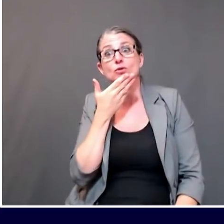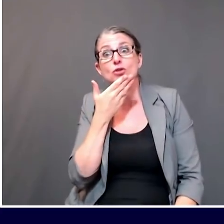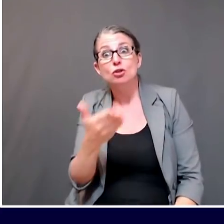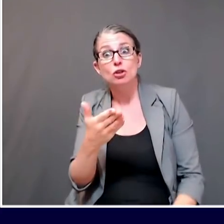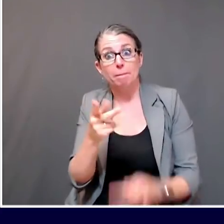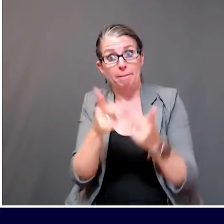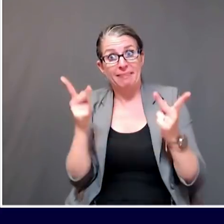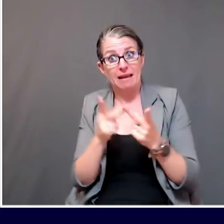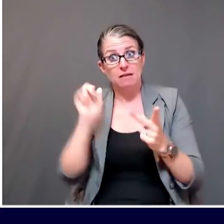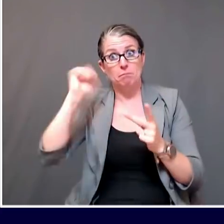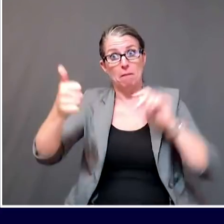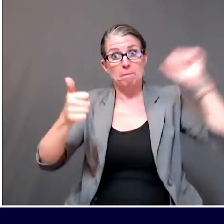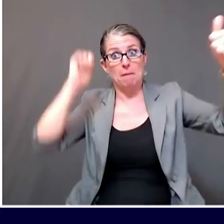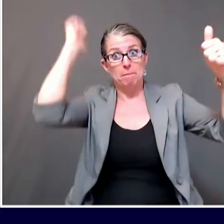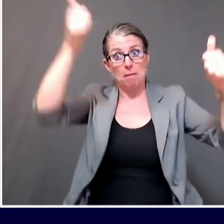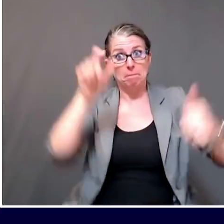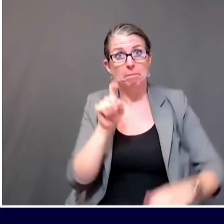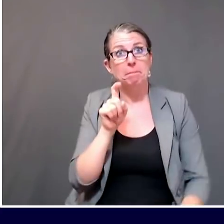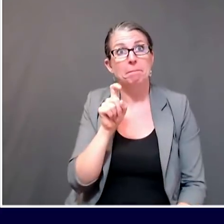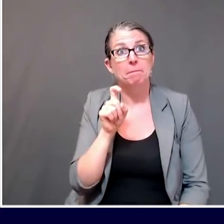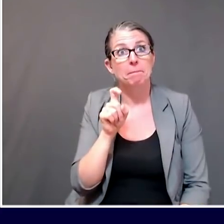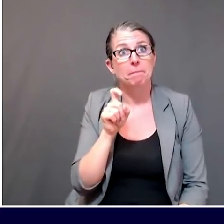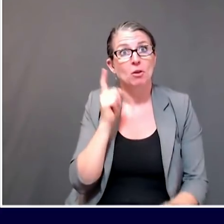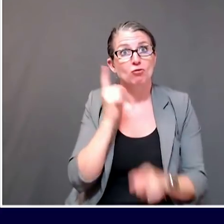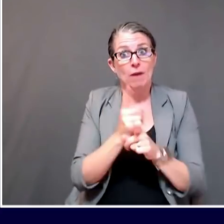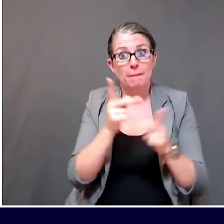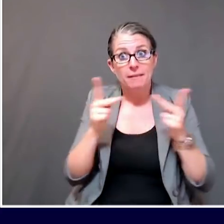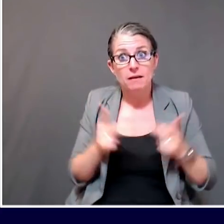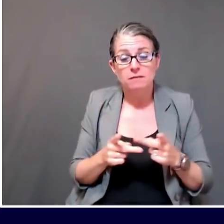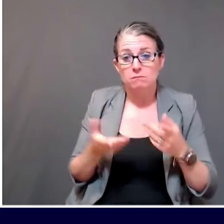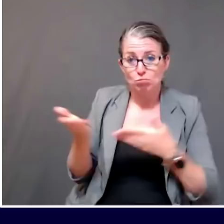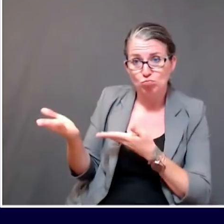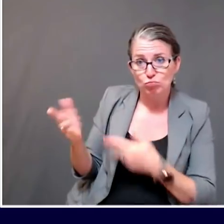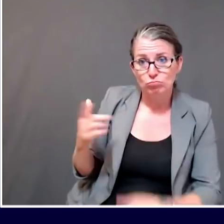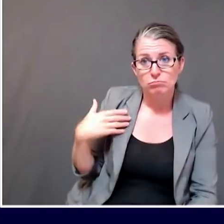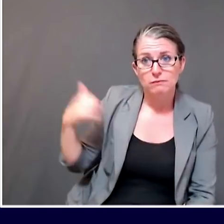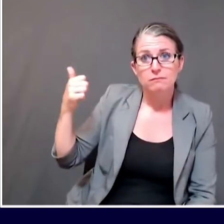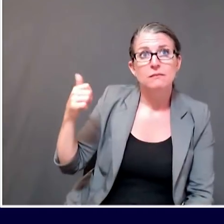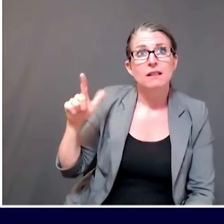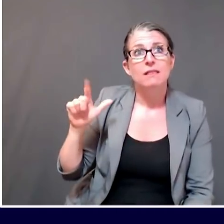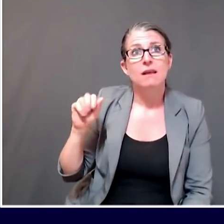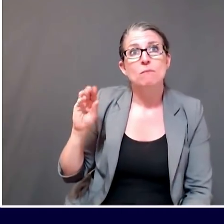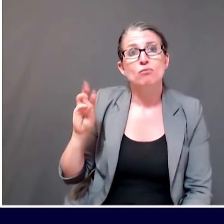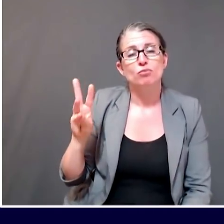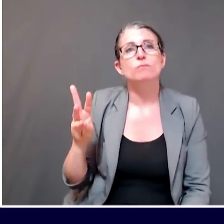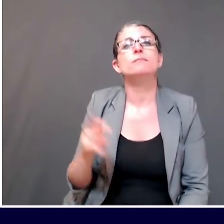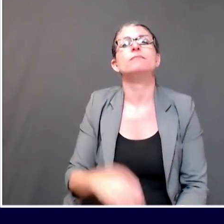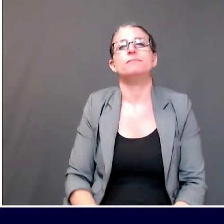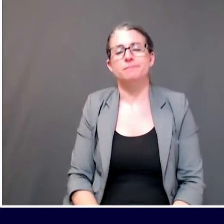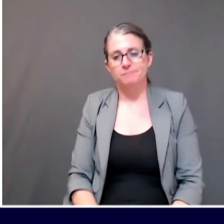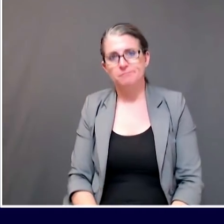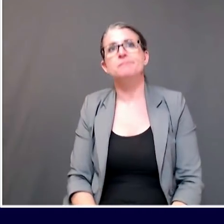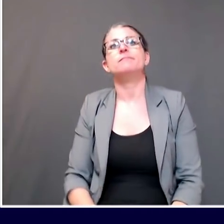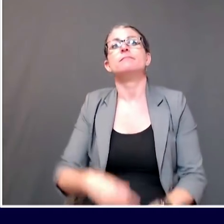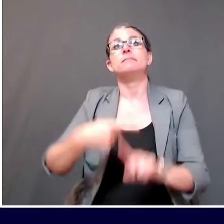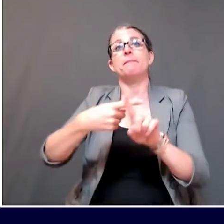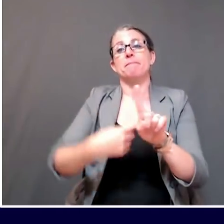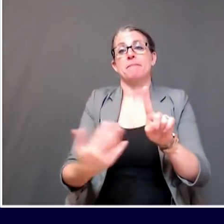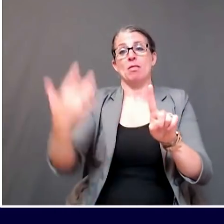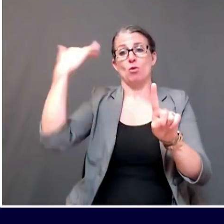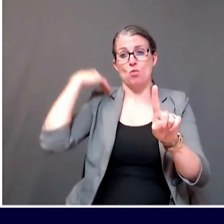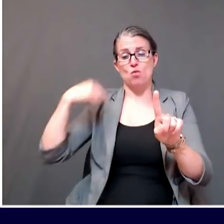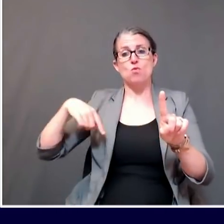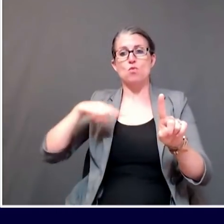Commissioner? Yep. So we put out about a month ago a map of locations across the state of Maine that